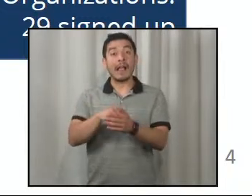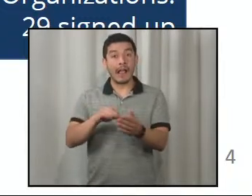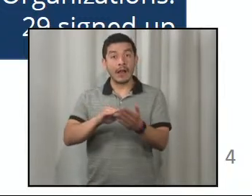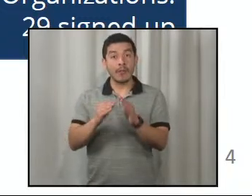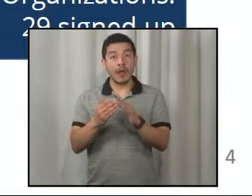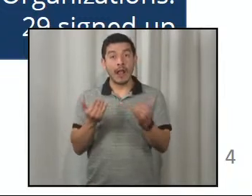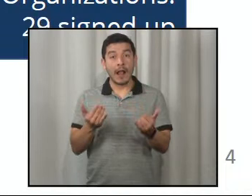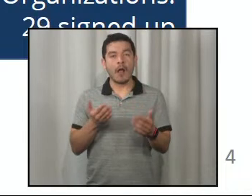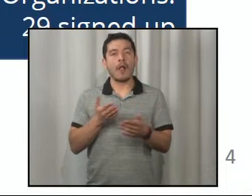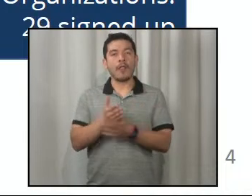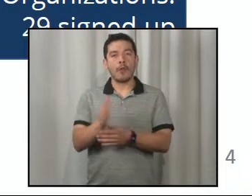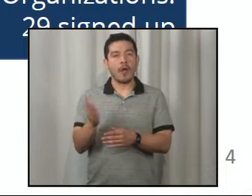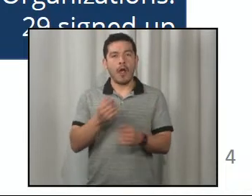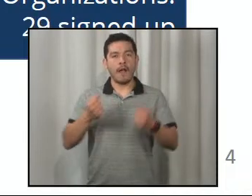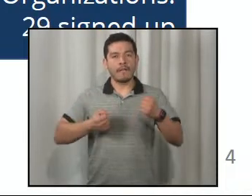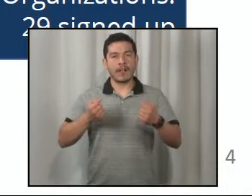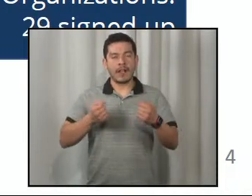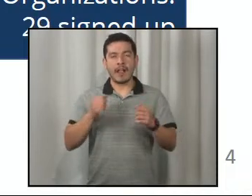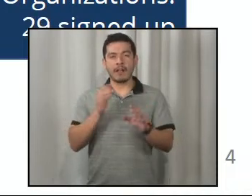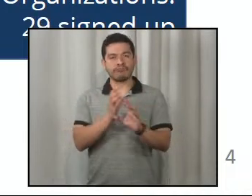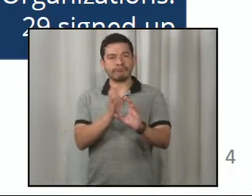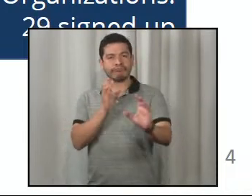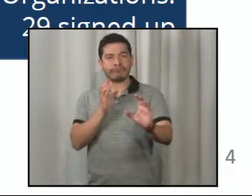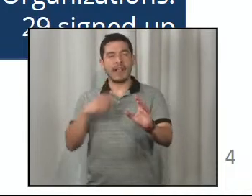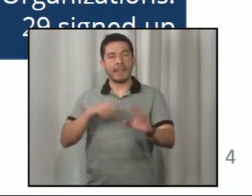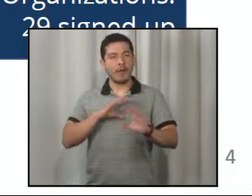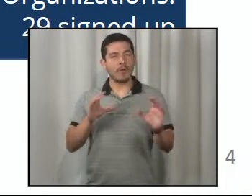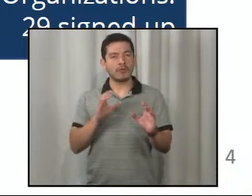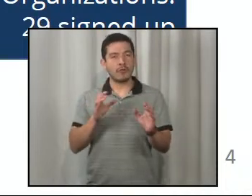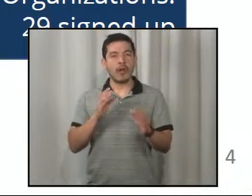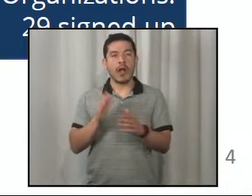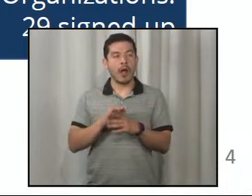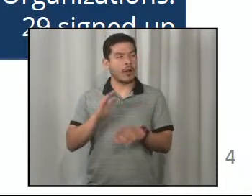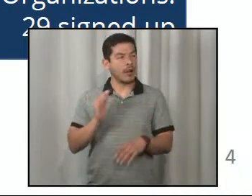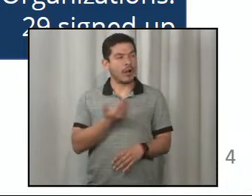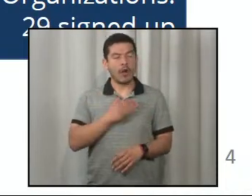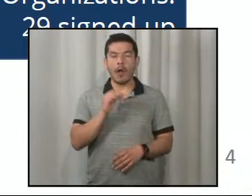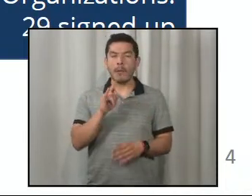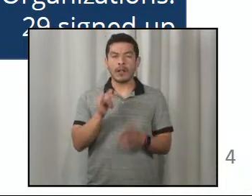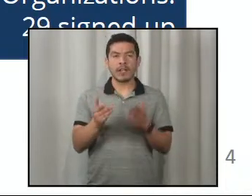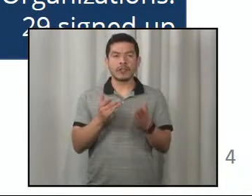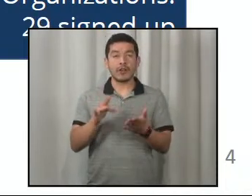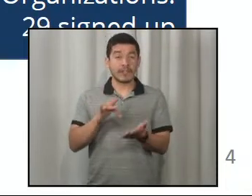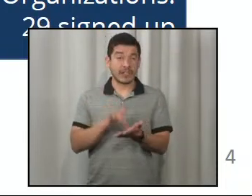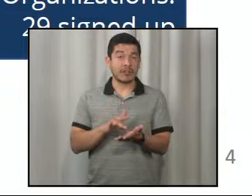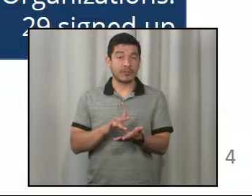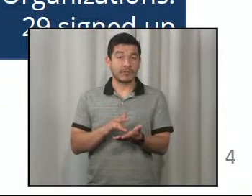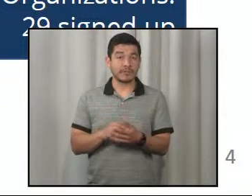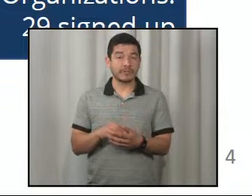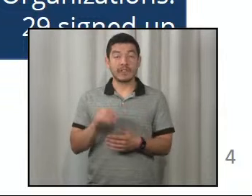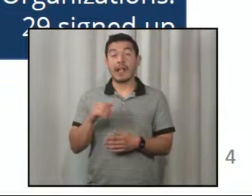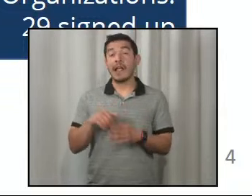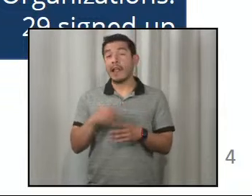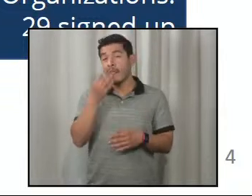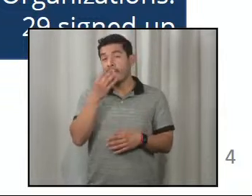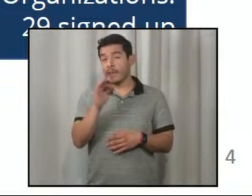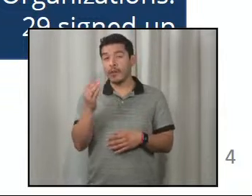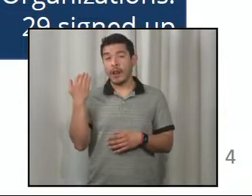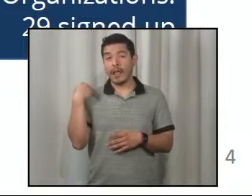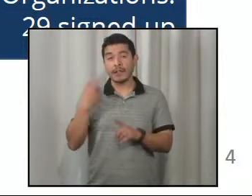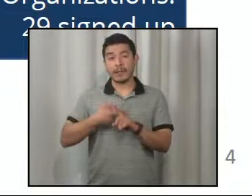through mobile vehicles that we do over on our multi-service center. Just in the last couple months, we've